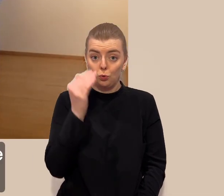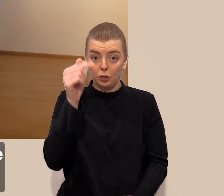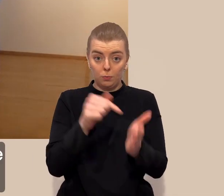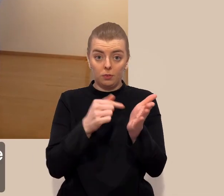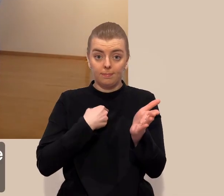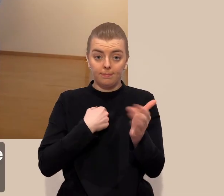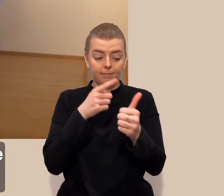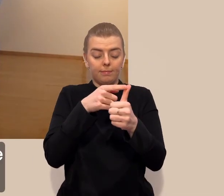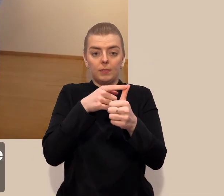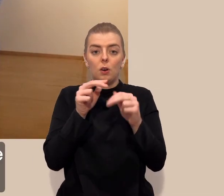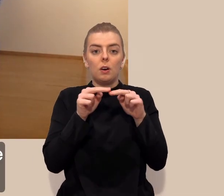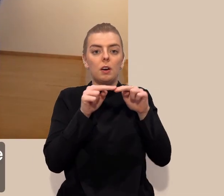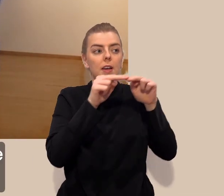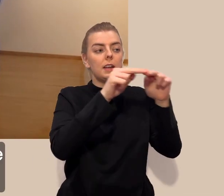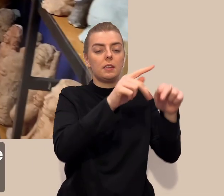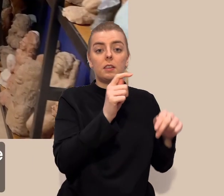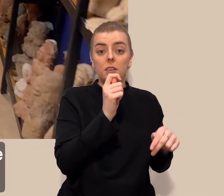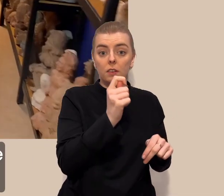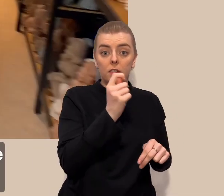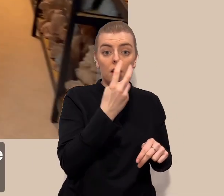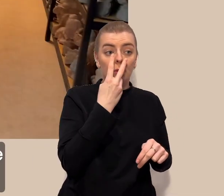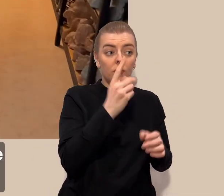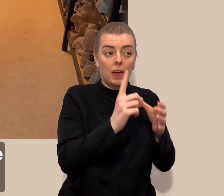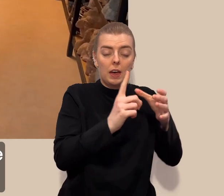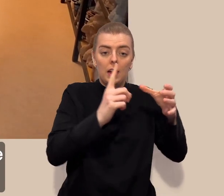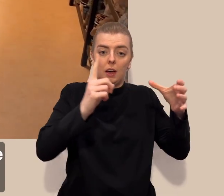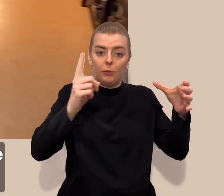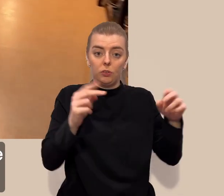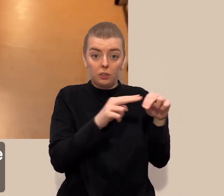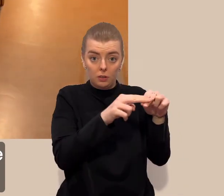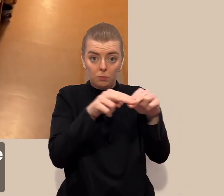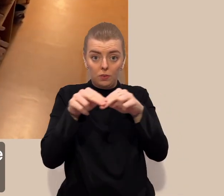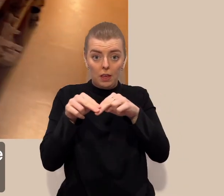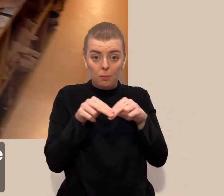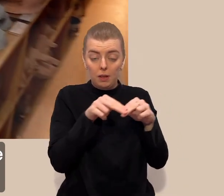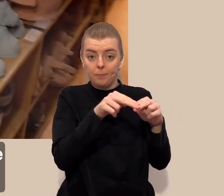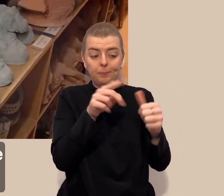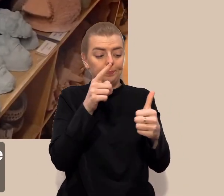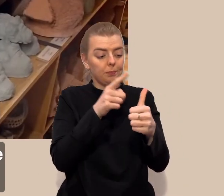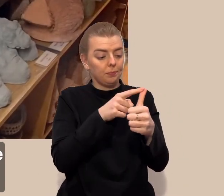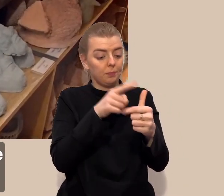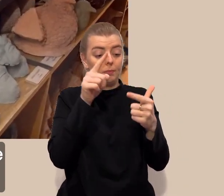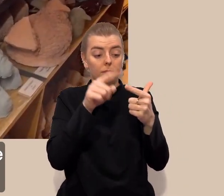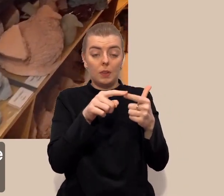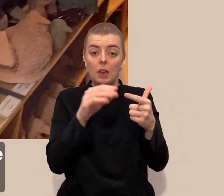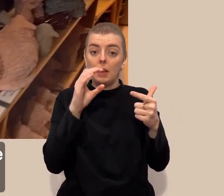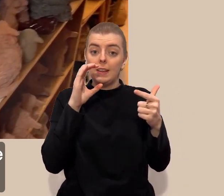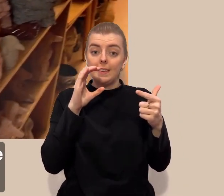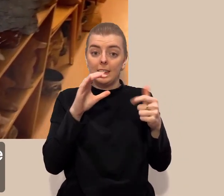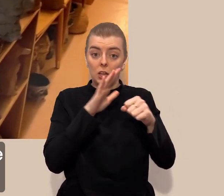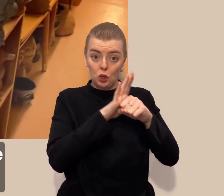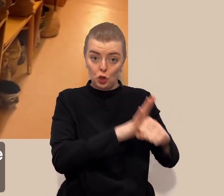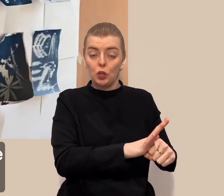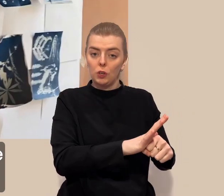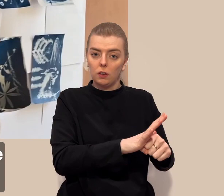Well I have two highlights. One was going to Trashdad. And seeing the Outsider Art Museum. And then